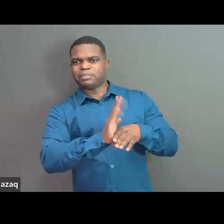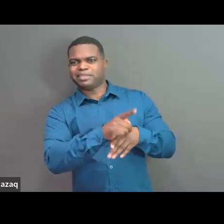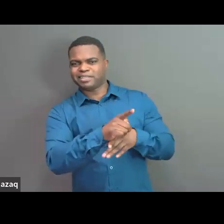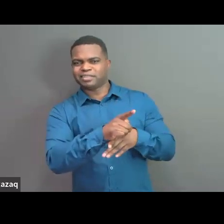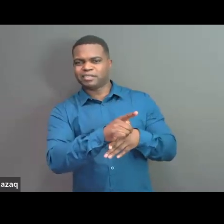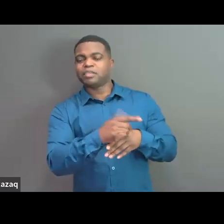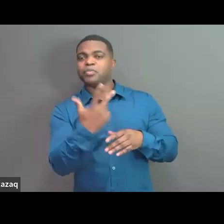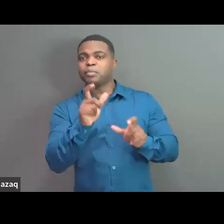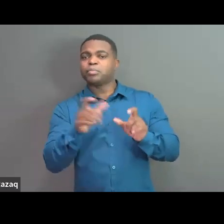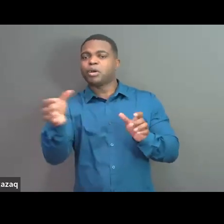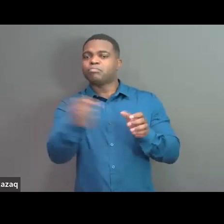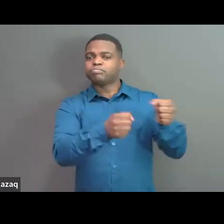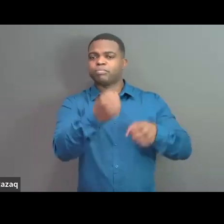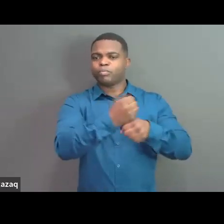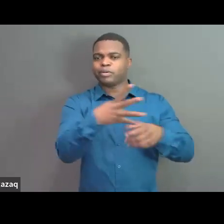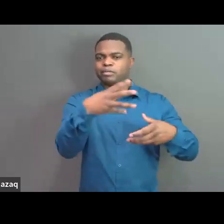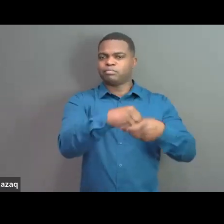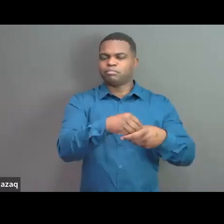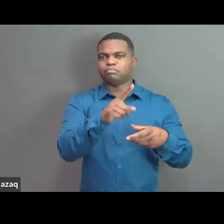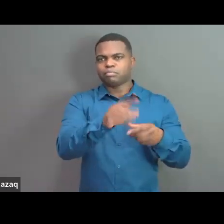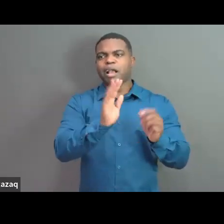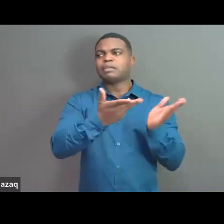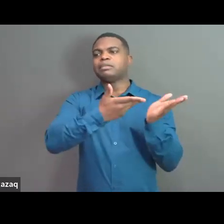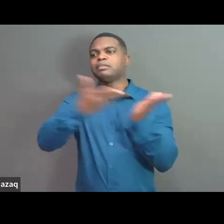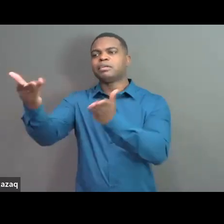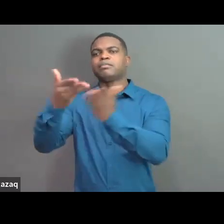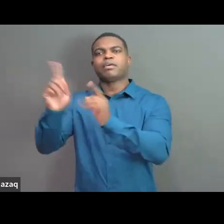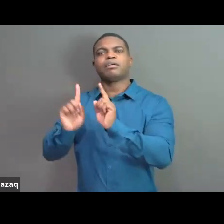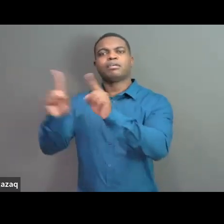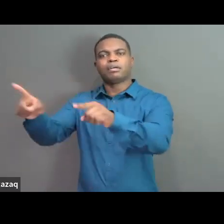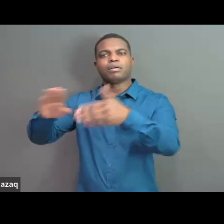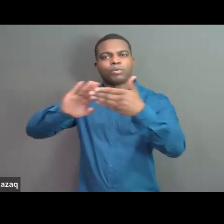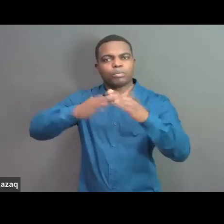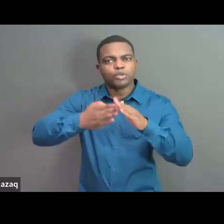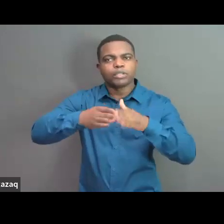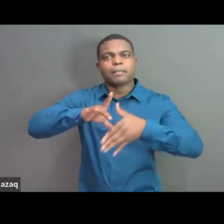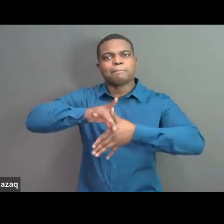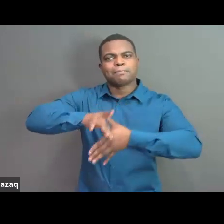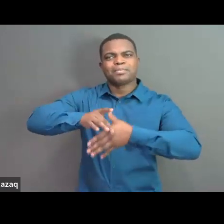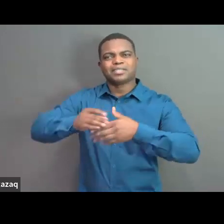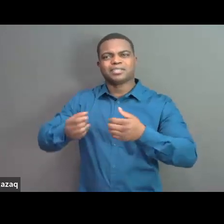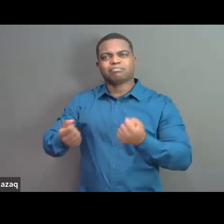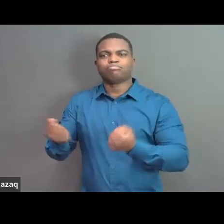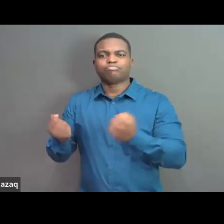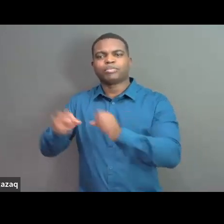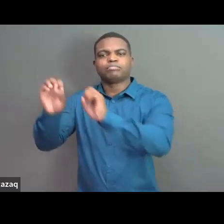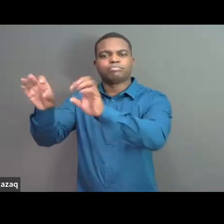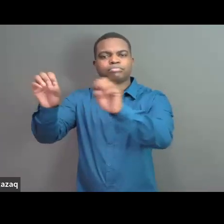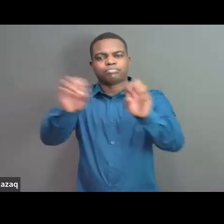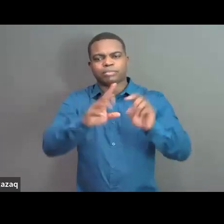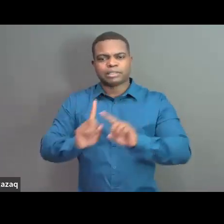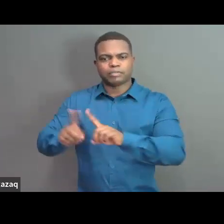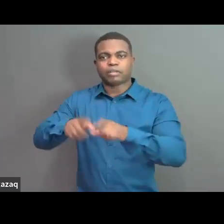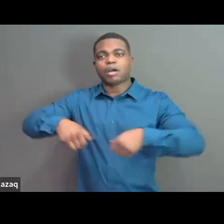businesses, because currently we know that the e-commerce has become a preferred way